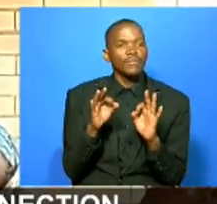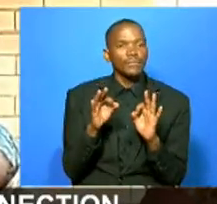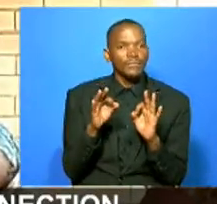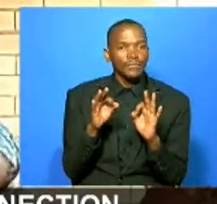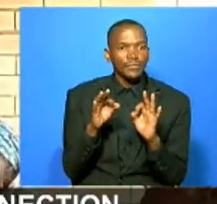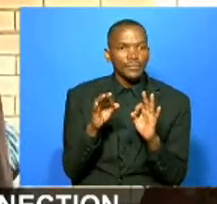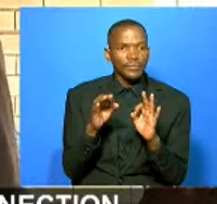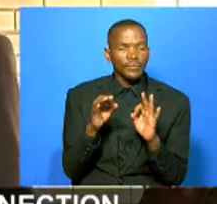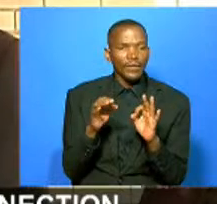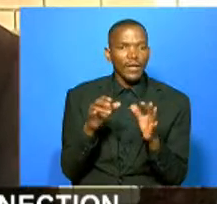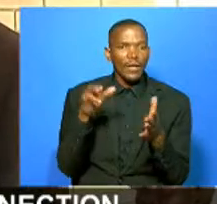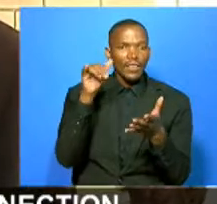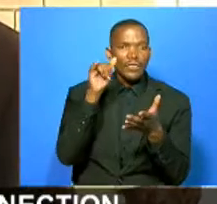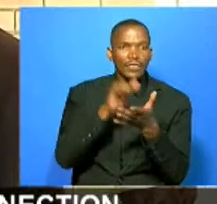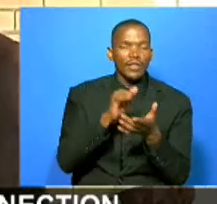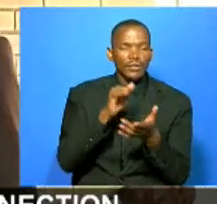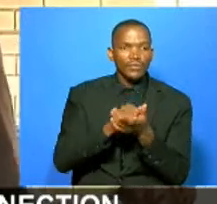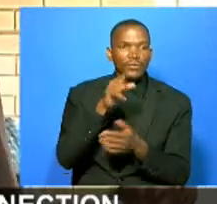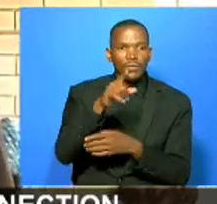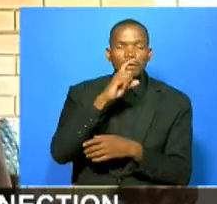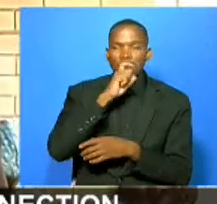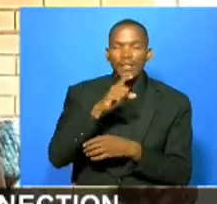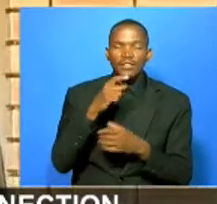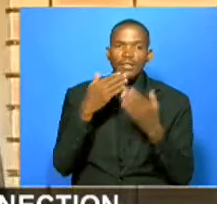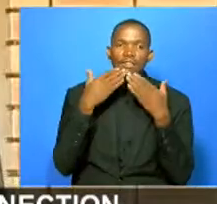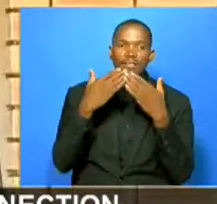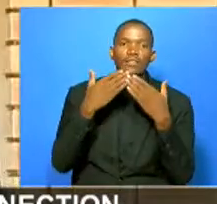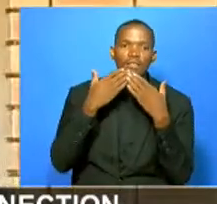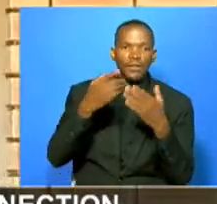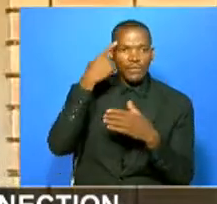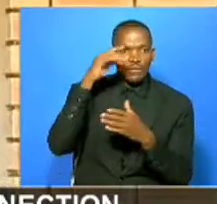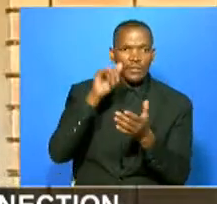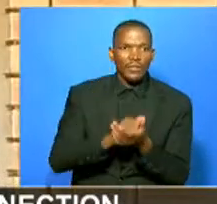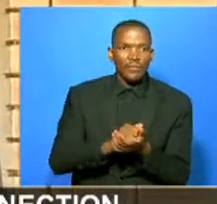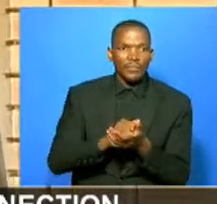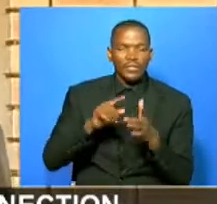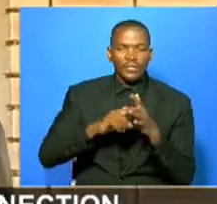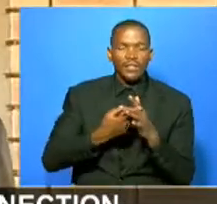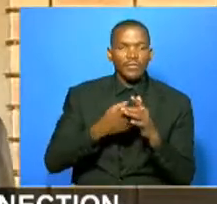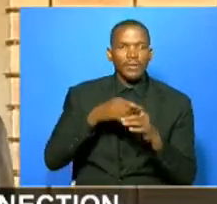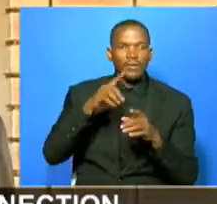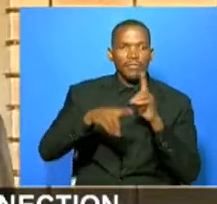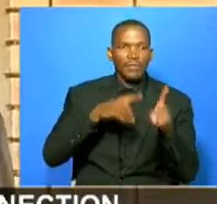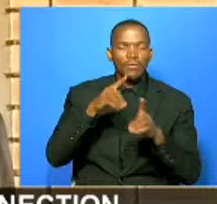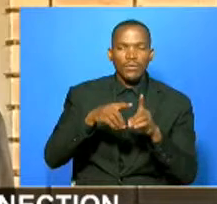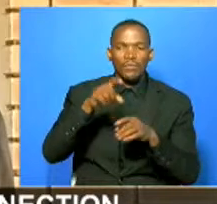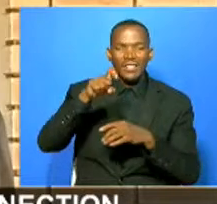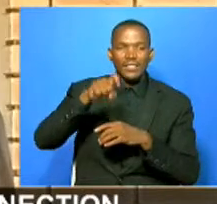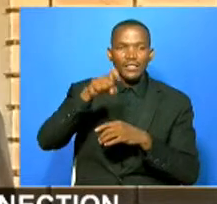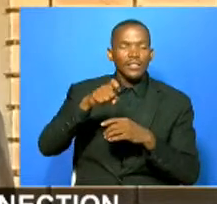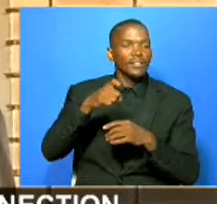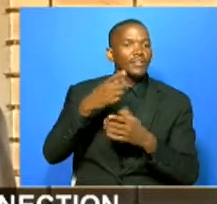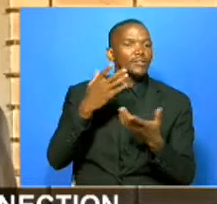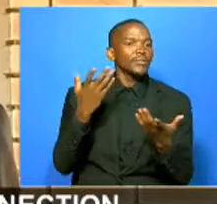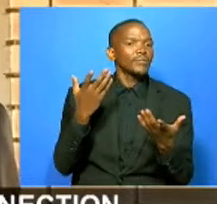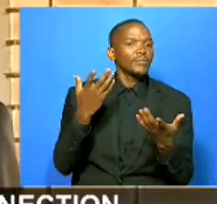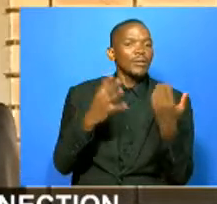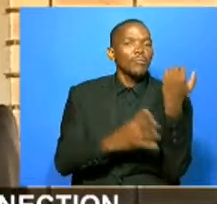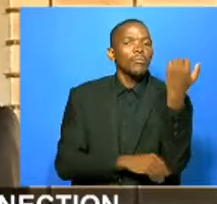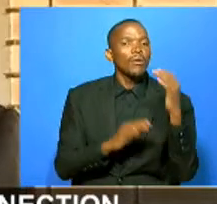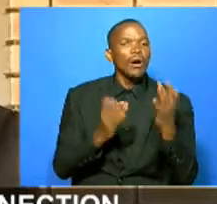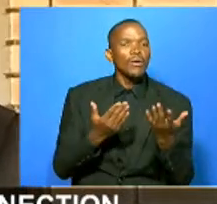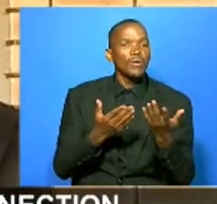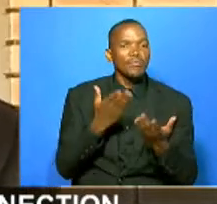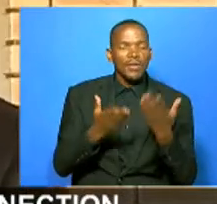mahala ke yone kganye re tshwanetse gore re leboga go simolola ka motho a thokang go simolola ga kae ka gore ngwe